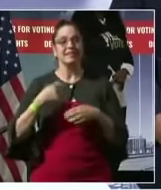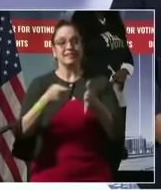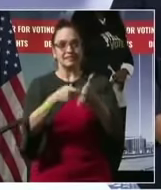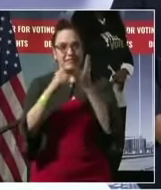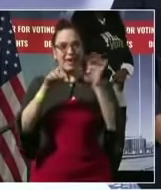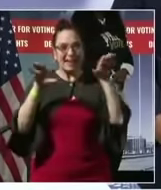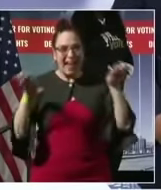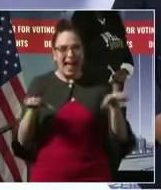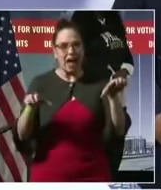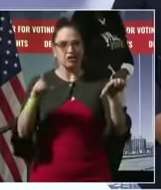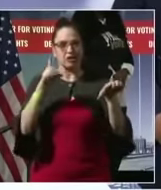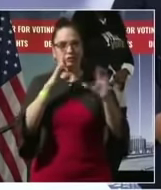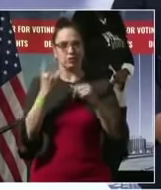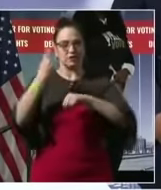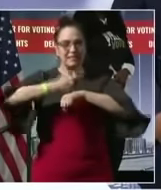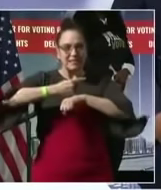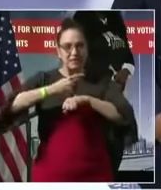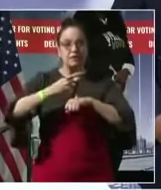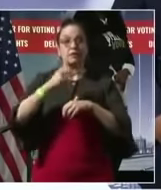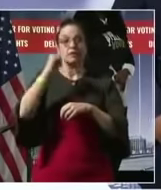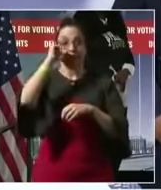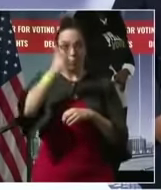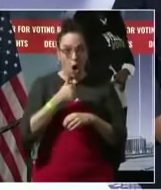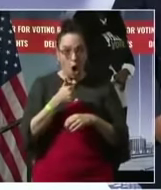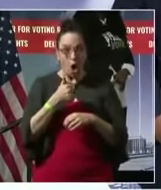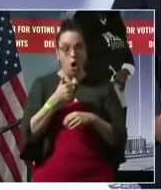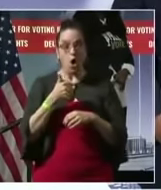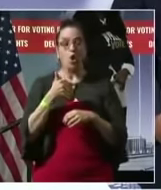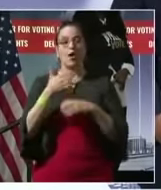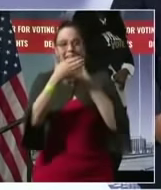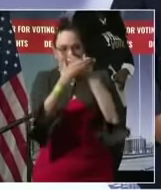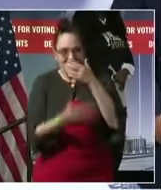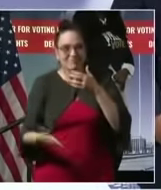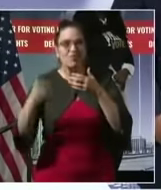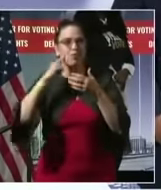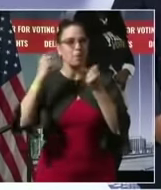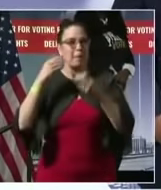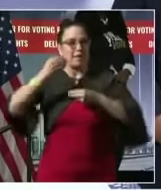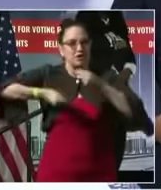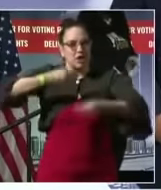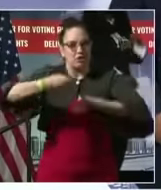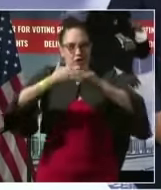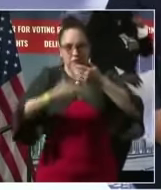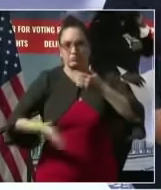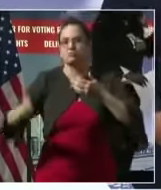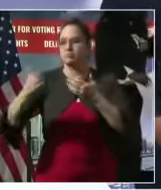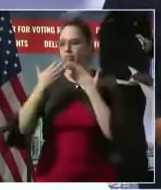action for today, tomorrow, and generations to come. Thank you.